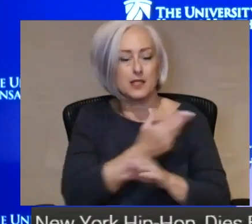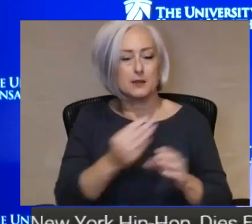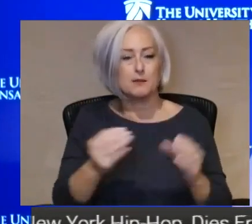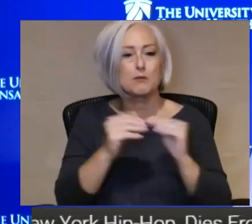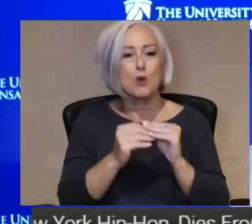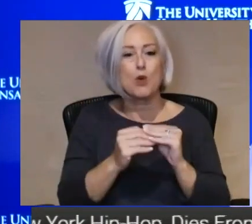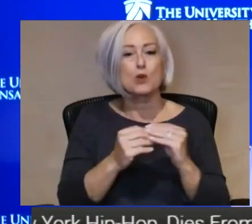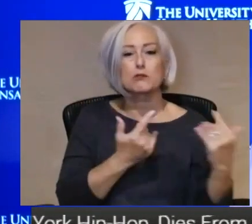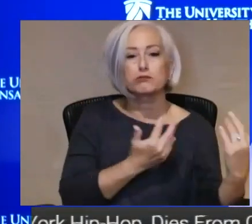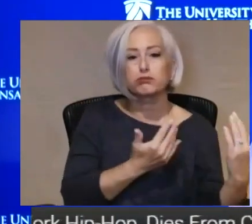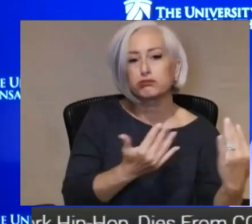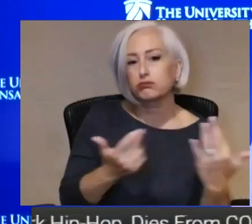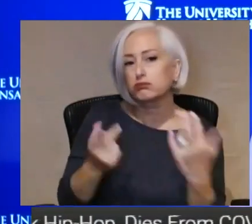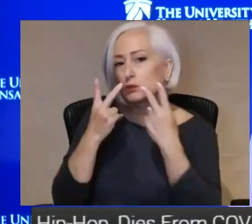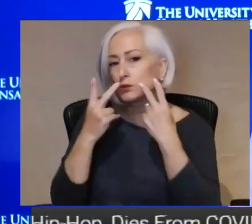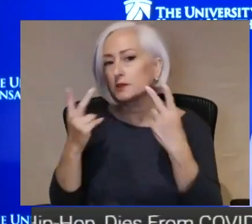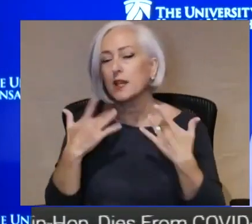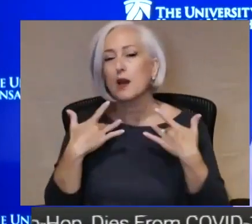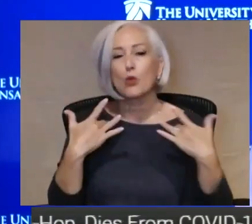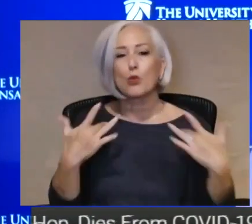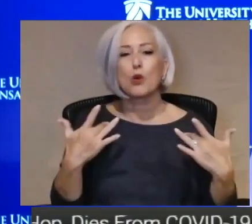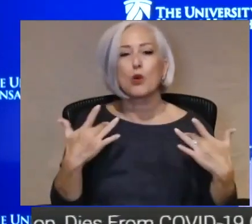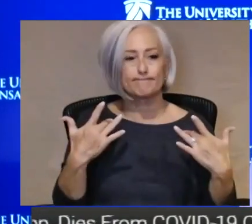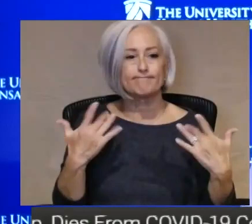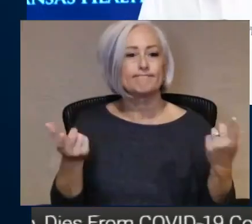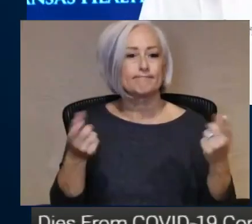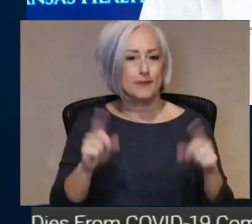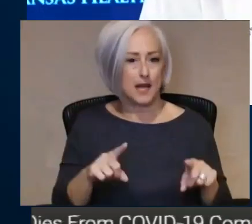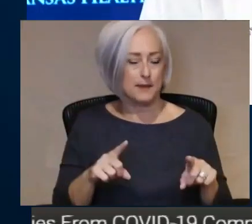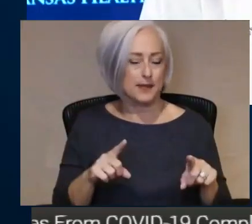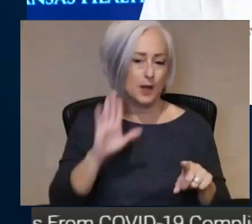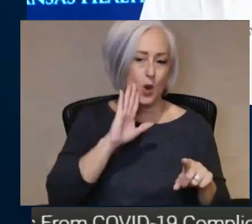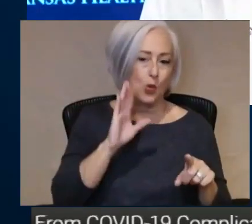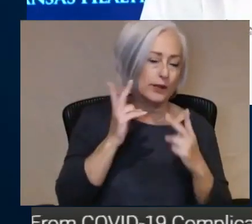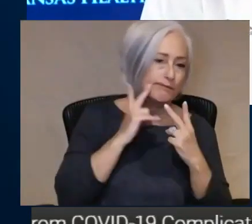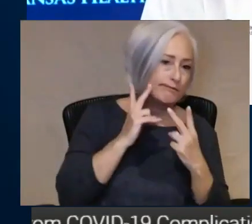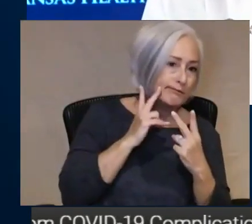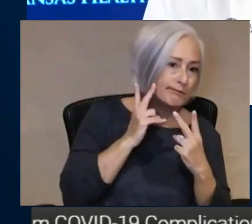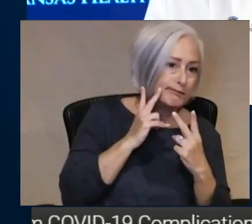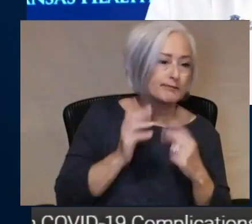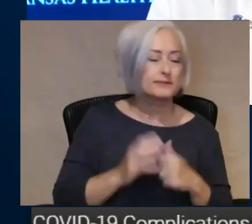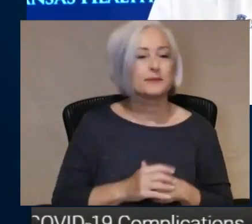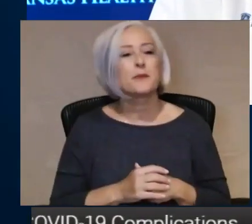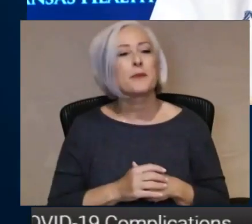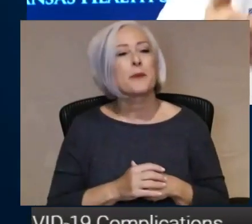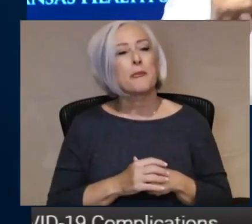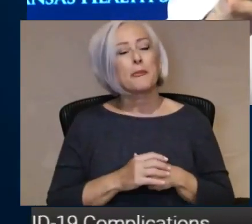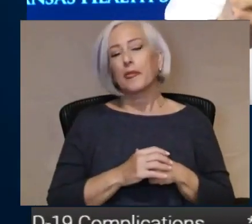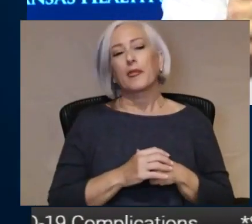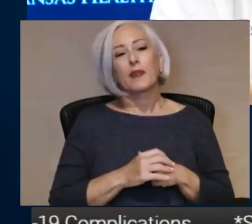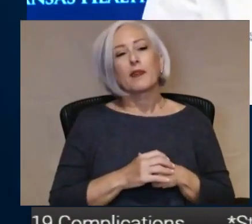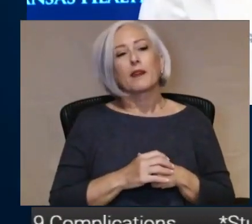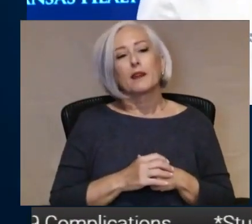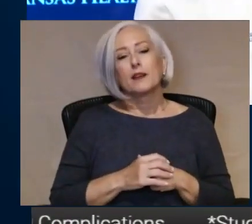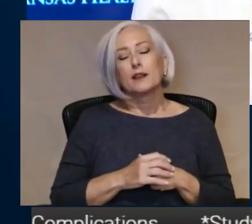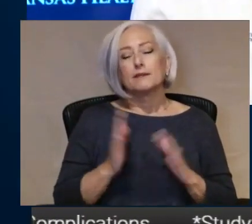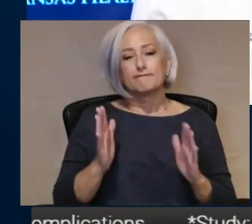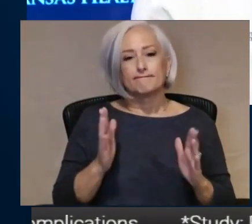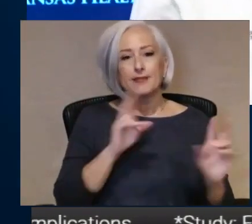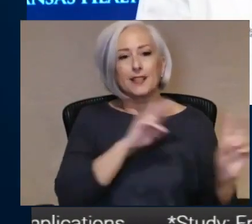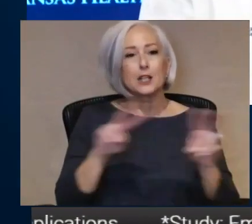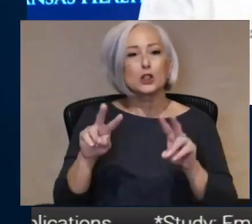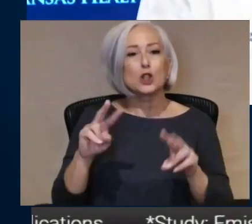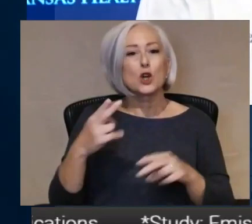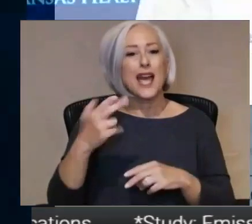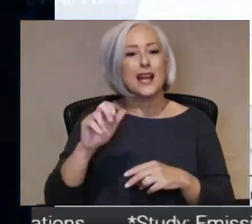will be. And unfortunately, we need to continue to wait for that information. So I think, let's take a look at this heat map, because I think it really